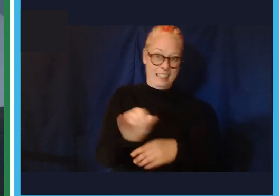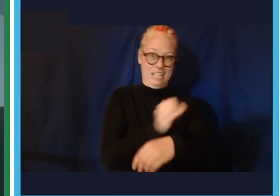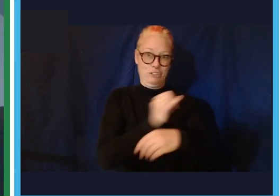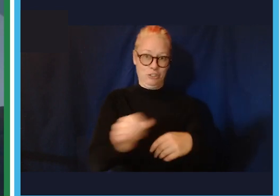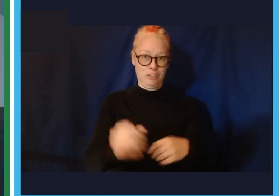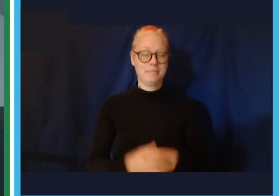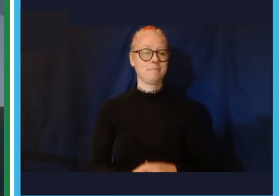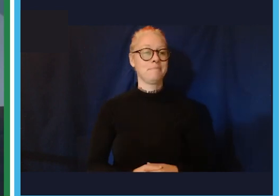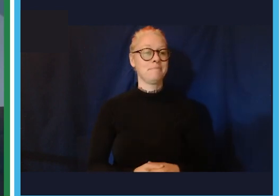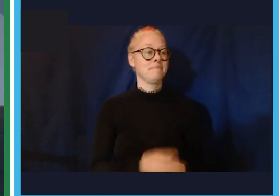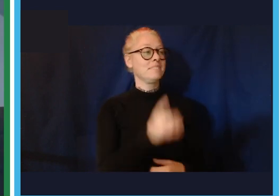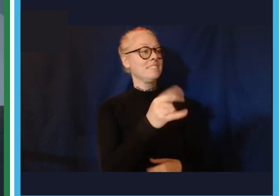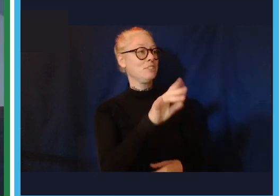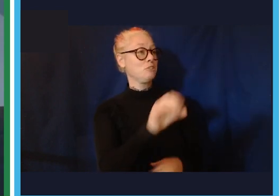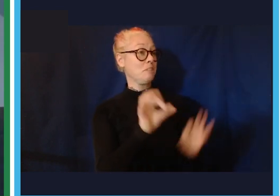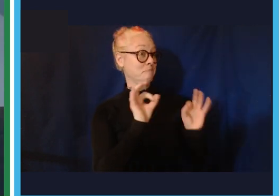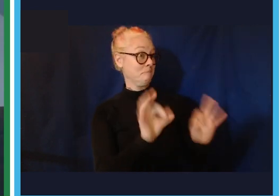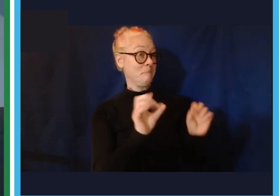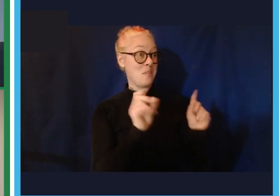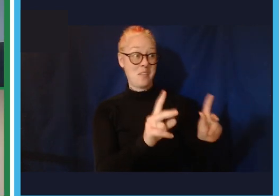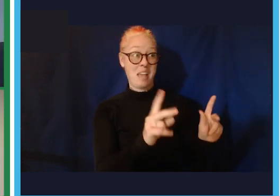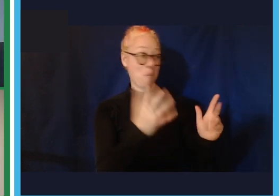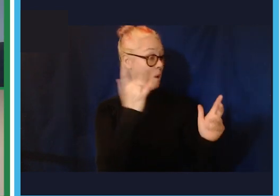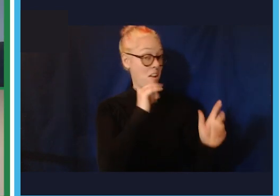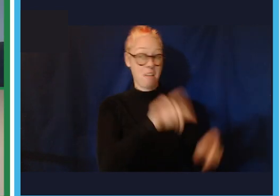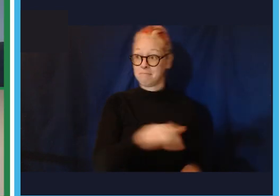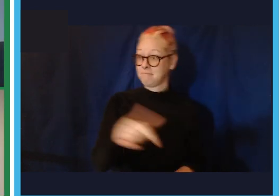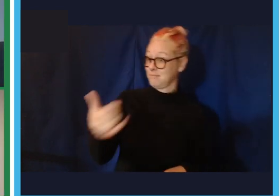lived experience within this industry.